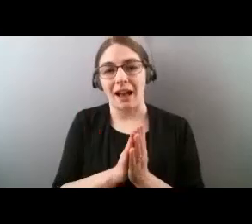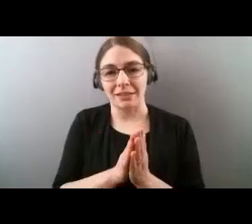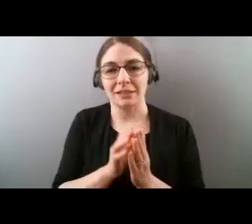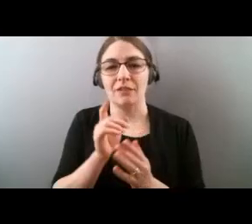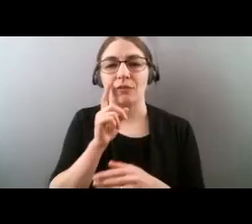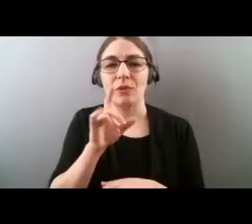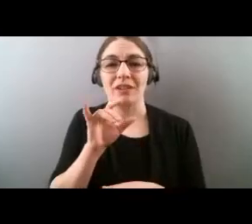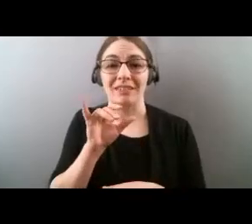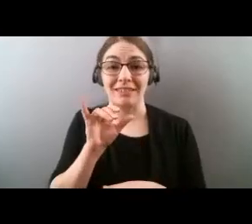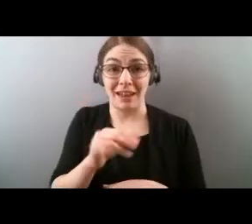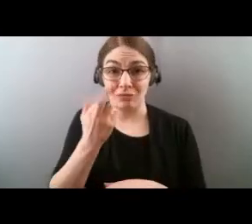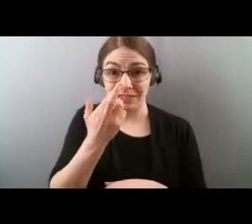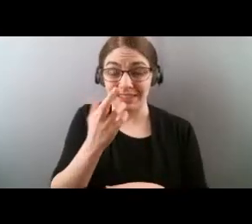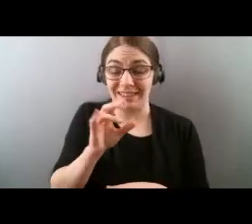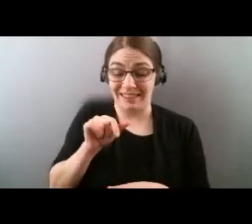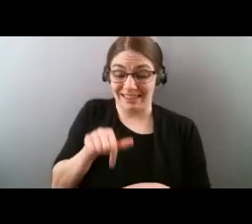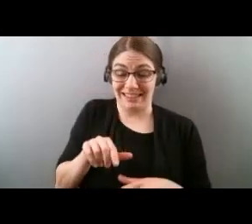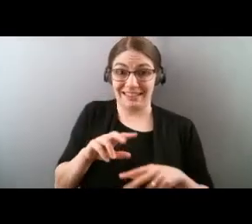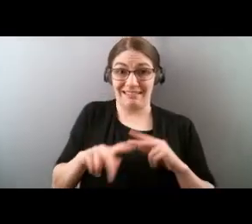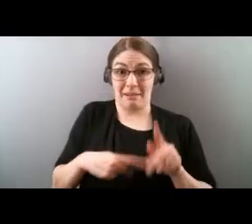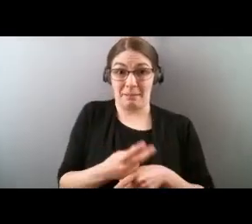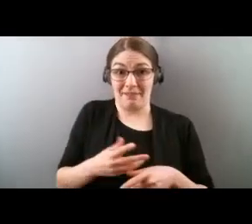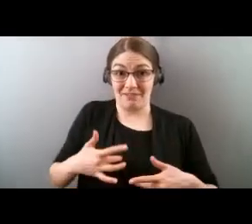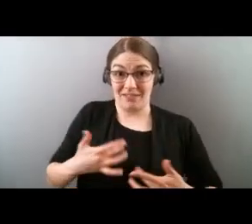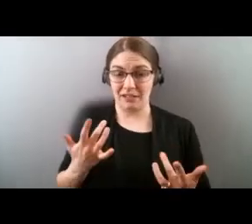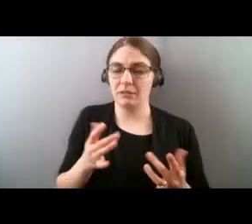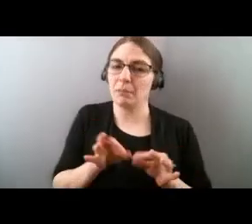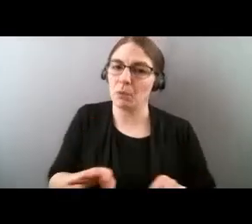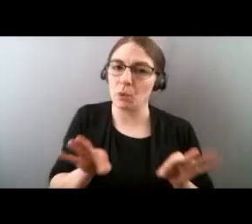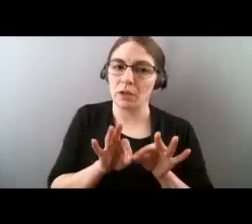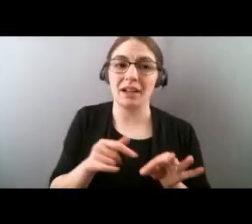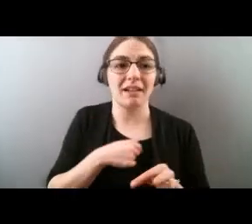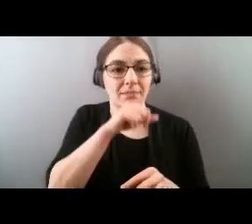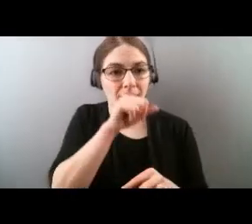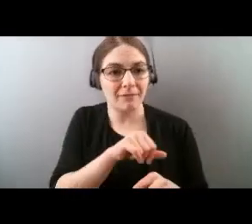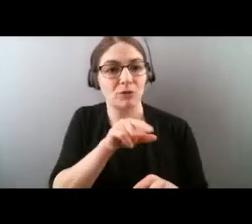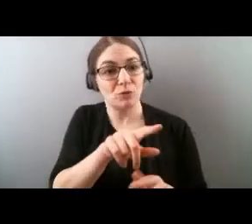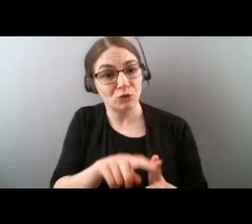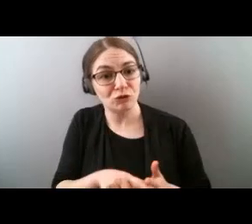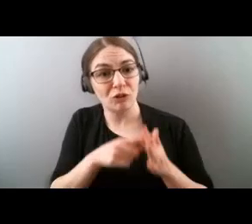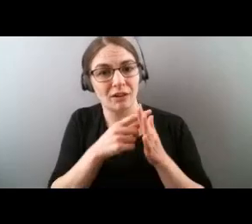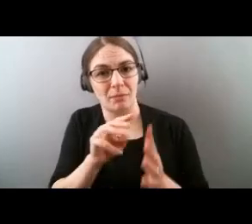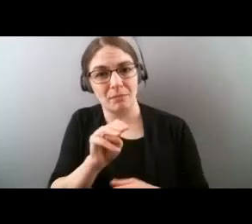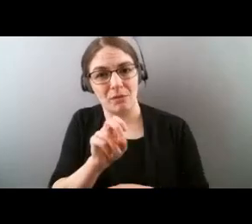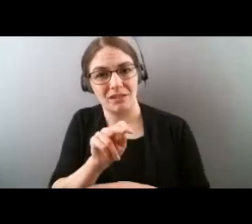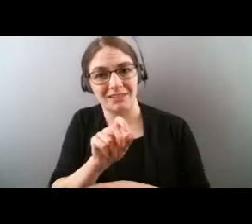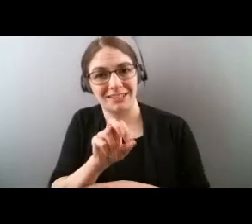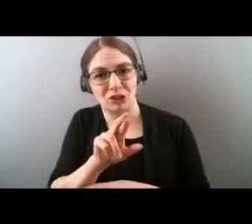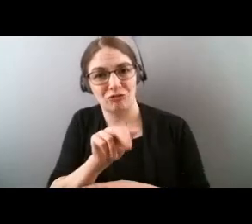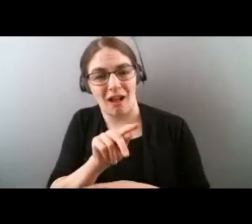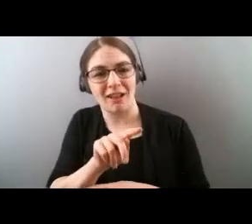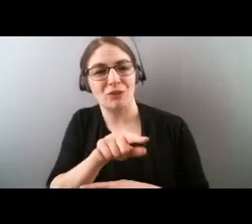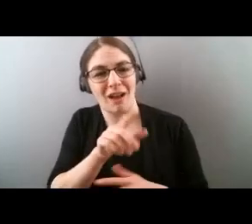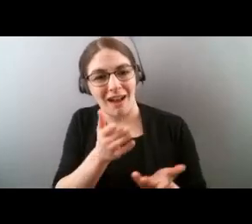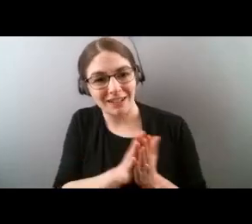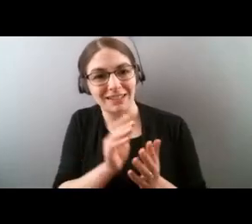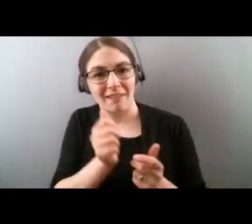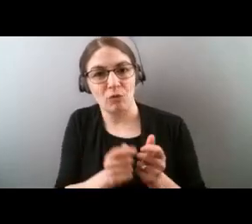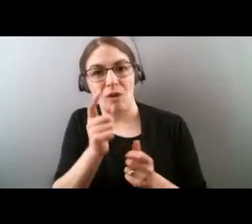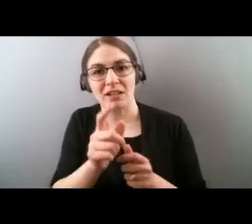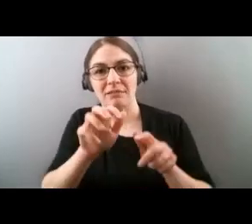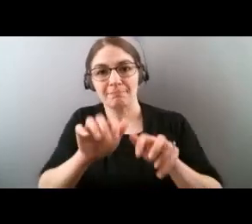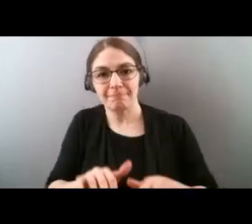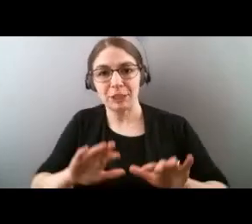are really important. And I love, Montserrat, that you started by having everybody introduce themselves in the chat so